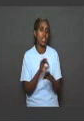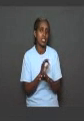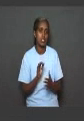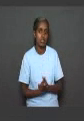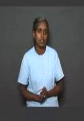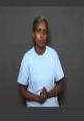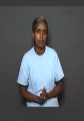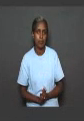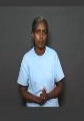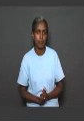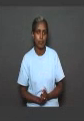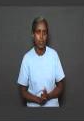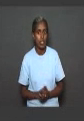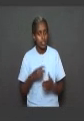function.